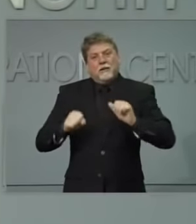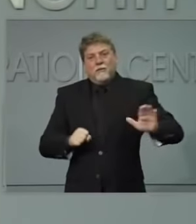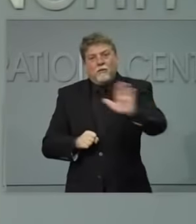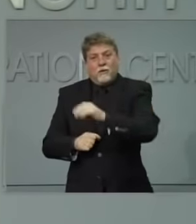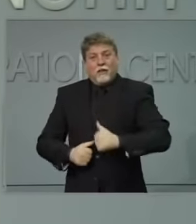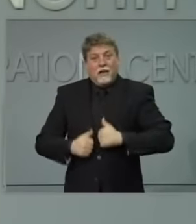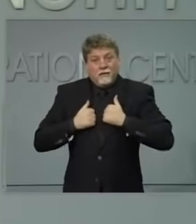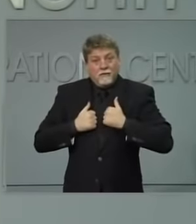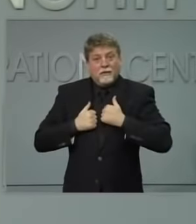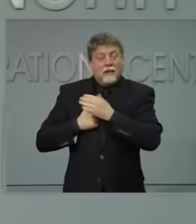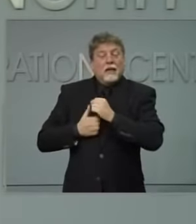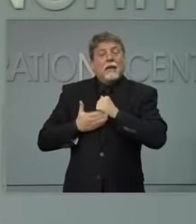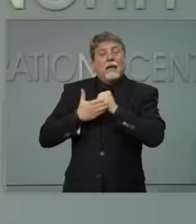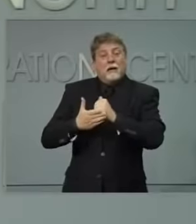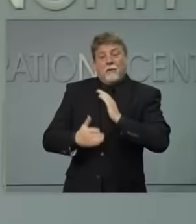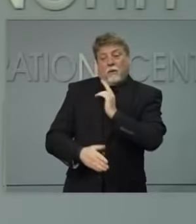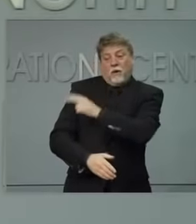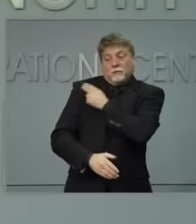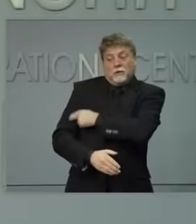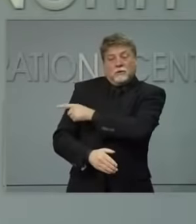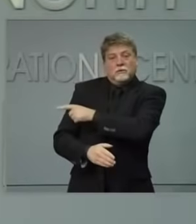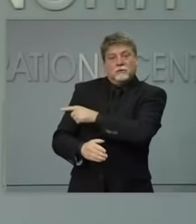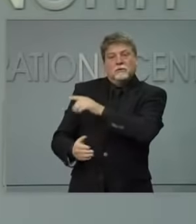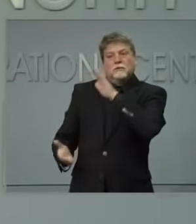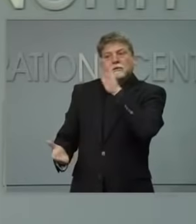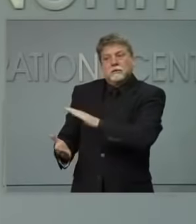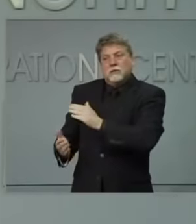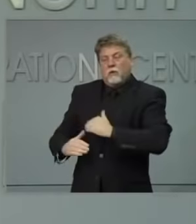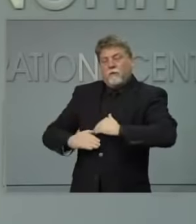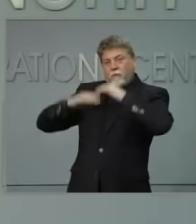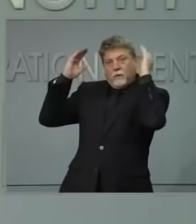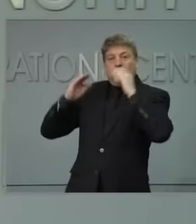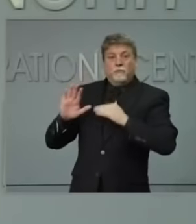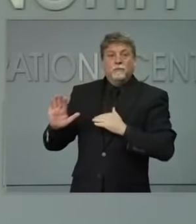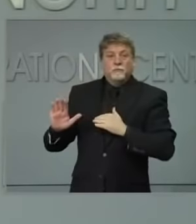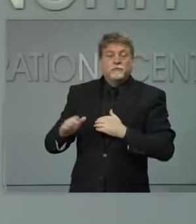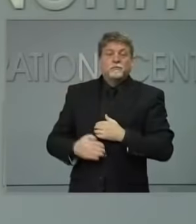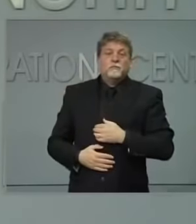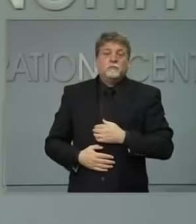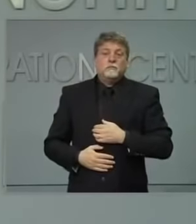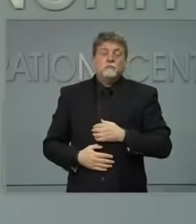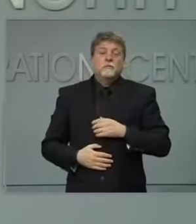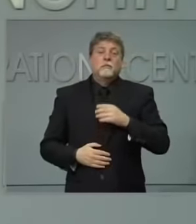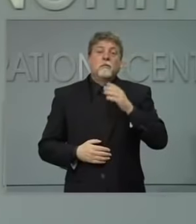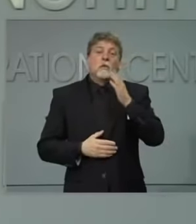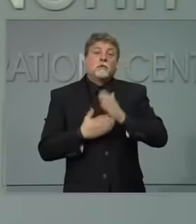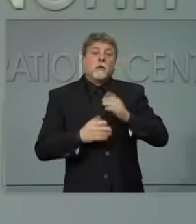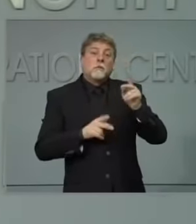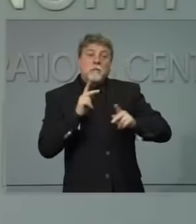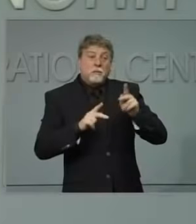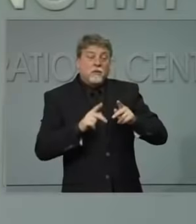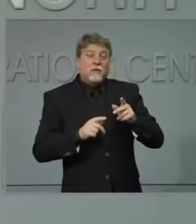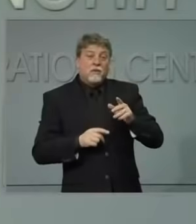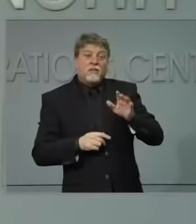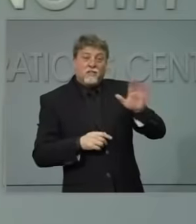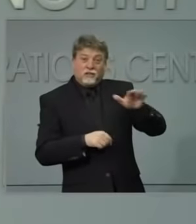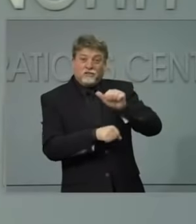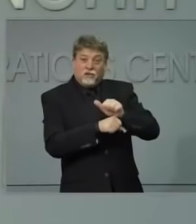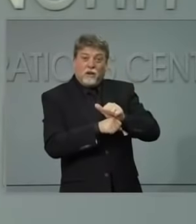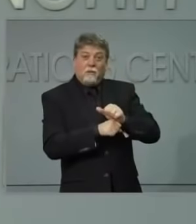being overwhelmed. For some people, saving lives is more than just an idea. It's their life's